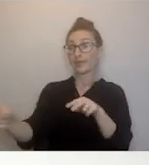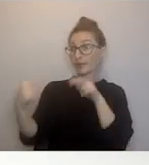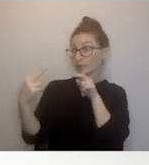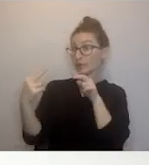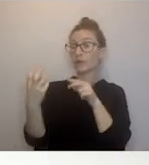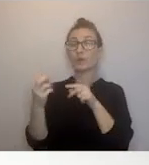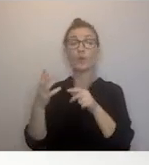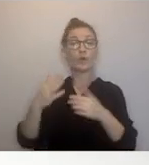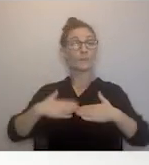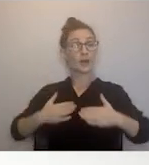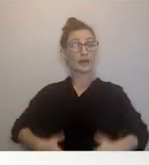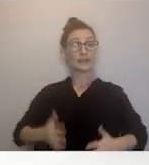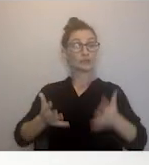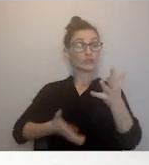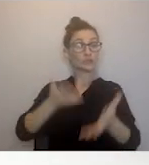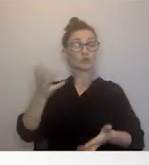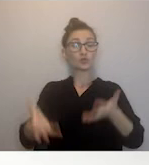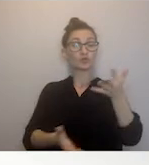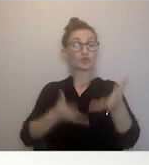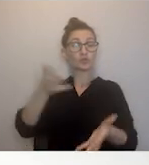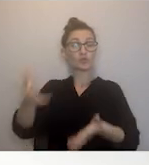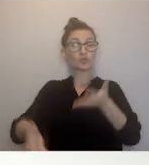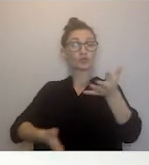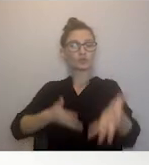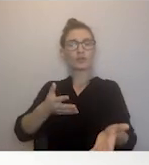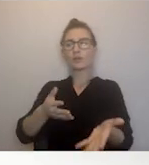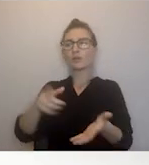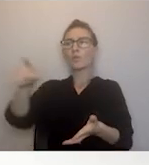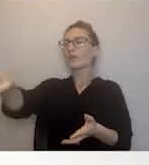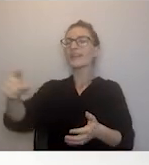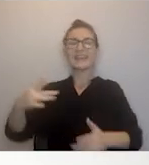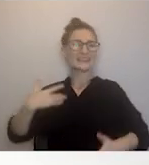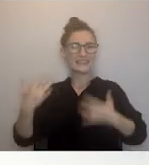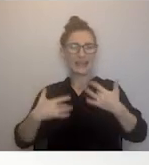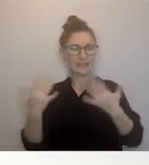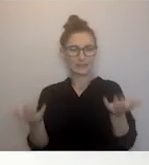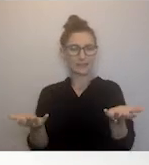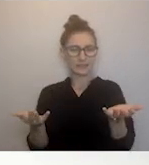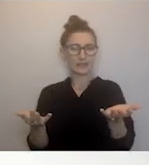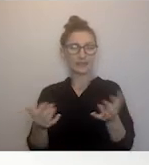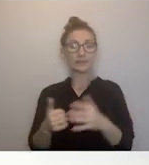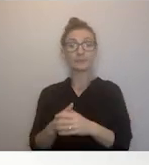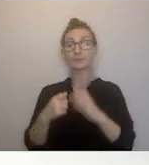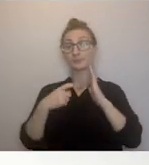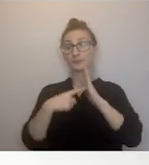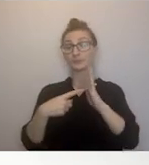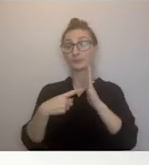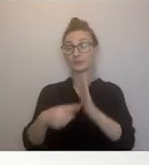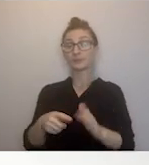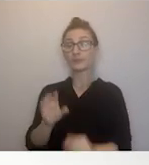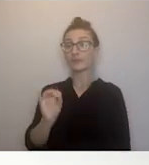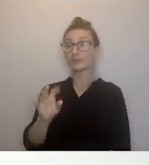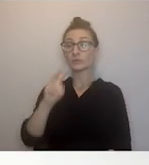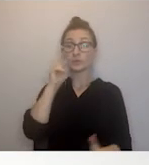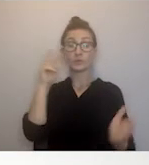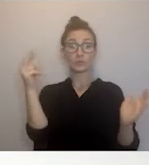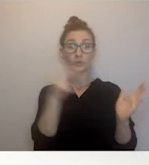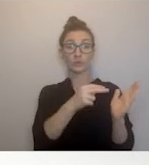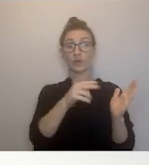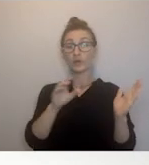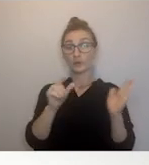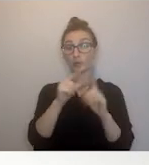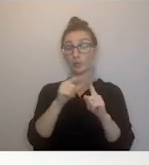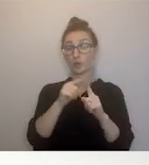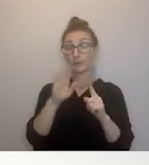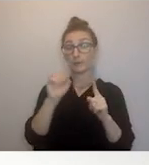with you through eye contact, or you're reading their body gestures or their verbalizations. What are they really excited about? And you can even say, for instance,